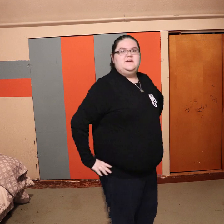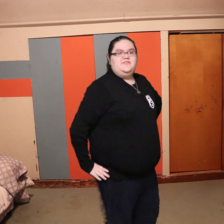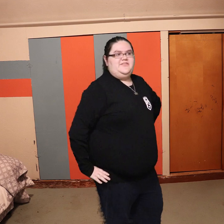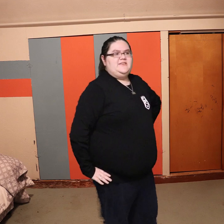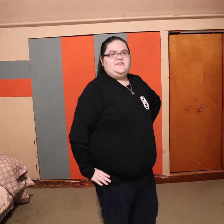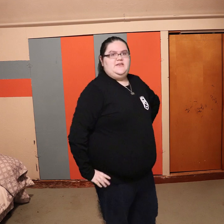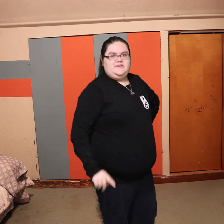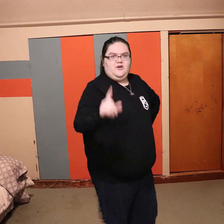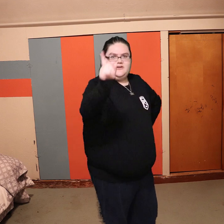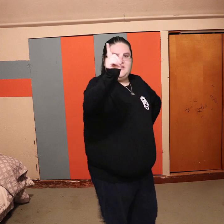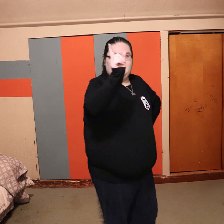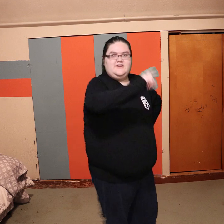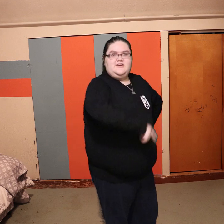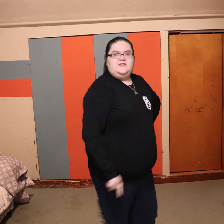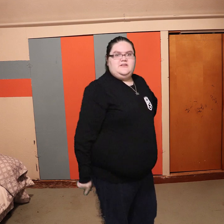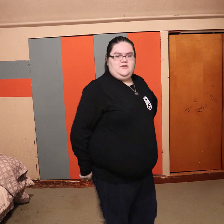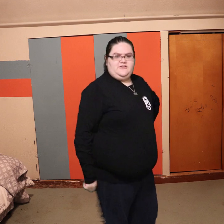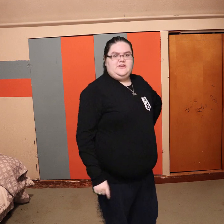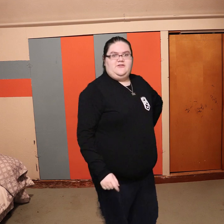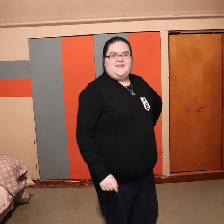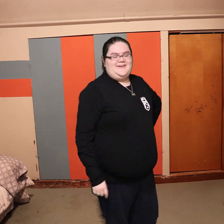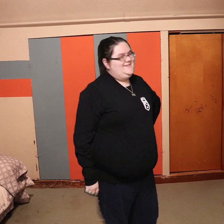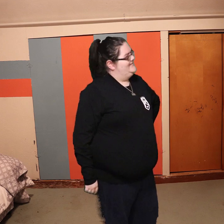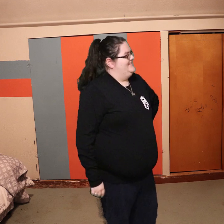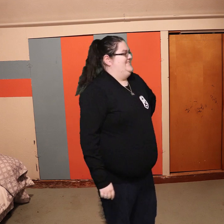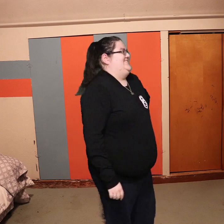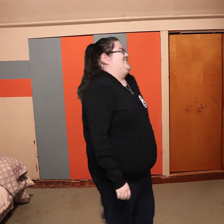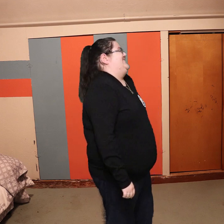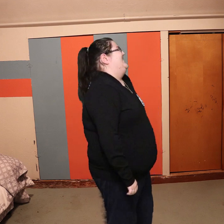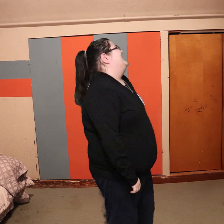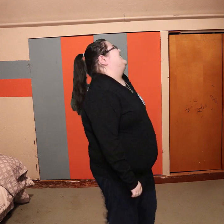they think they naughty. The naughty, naughty.